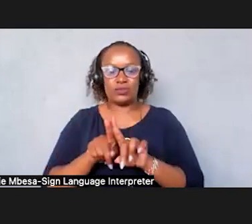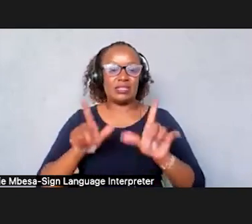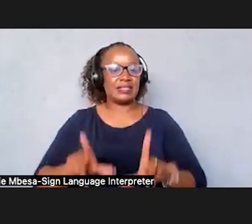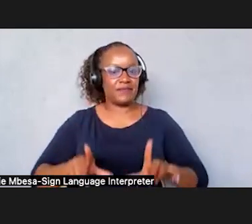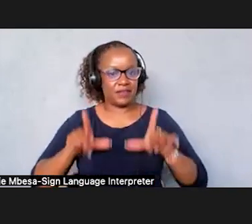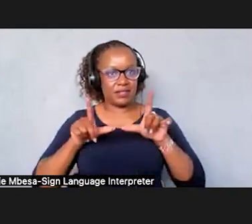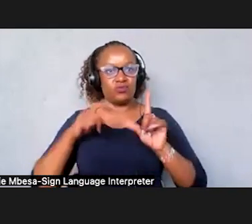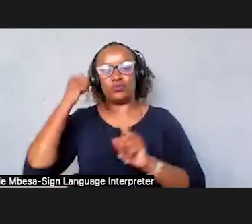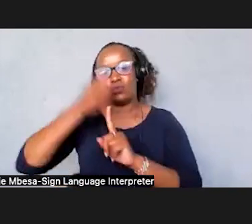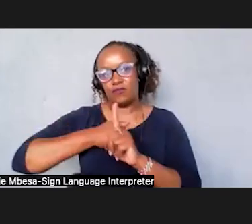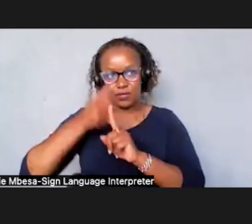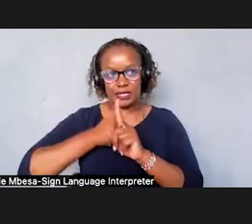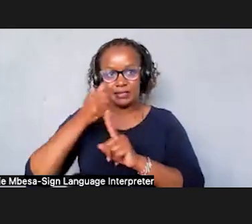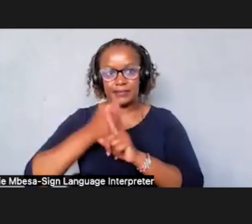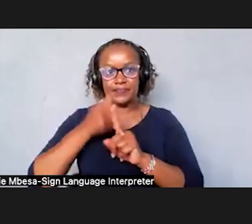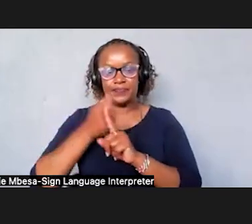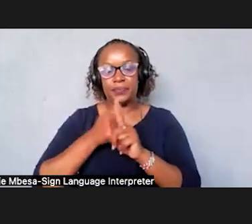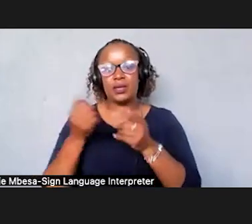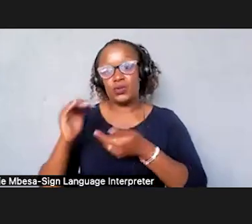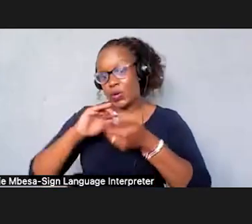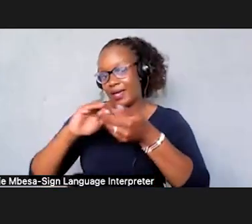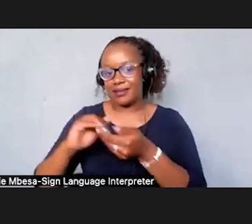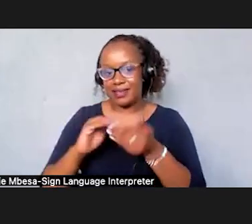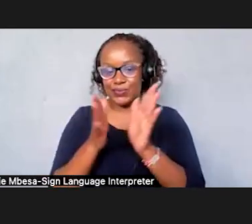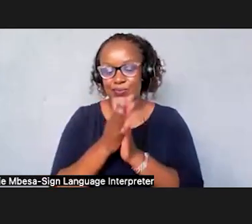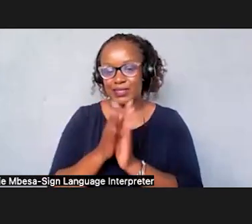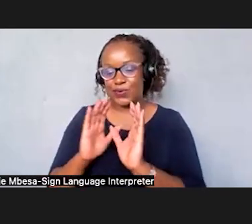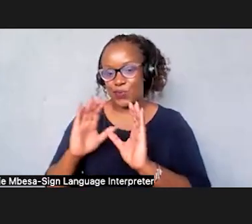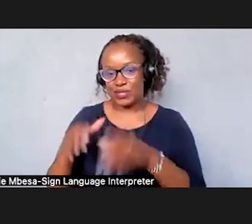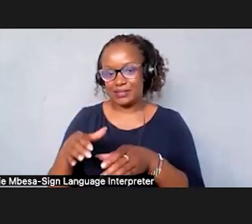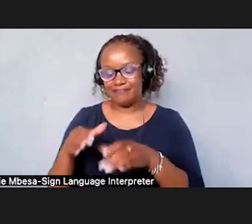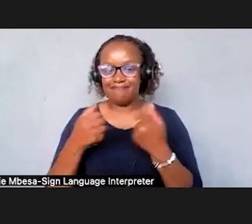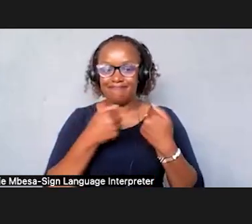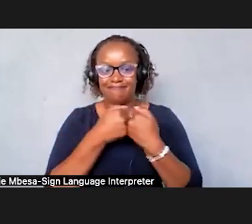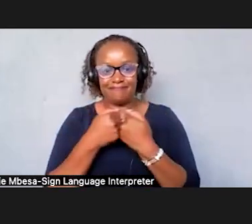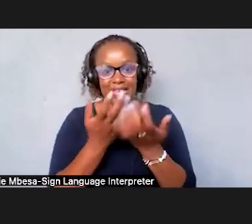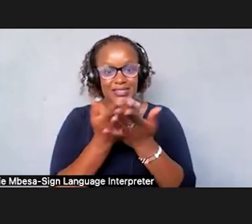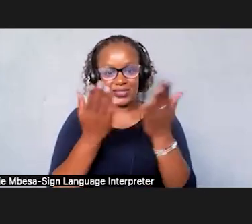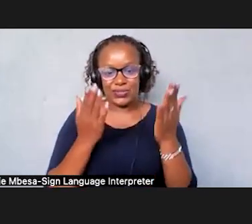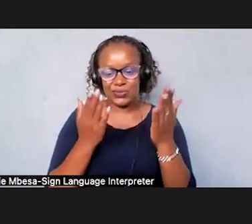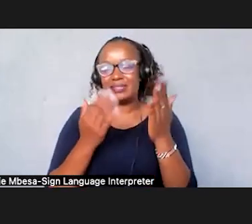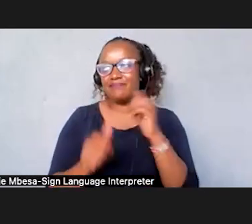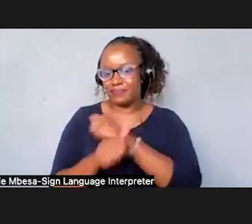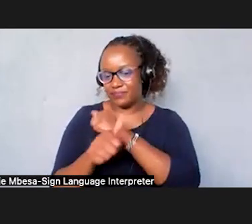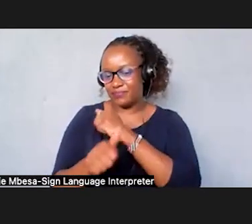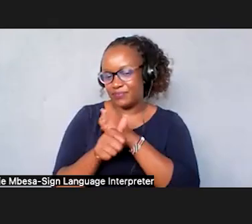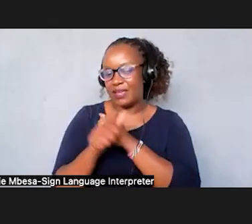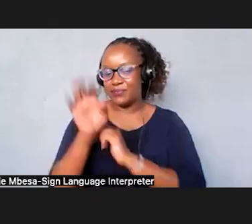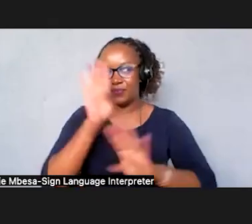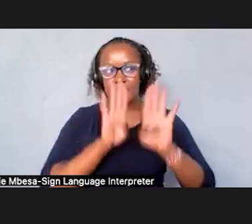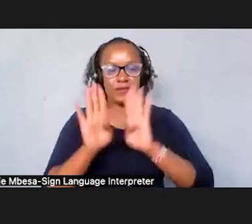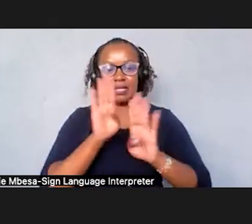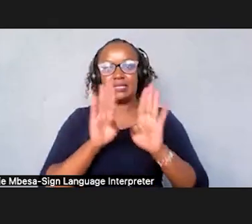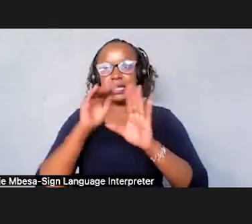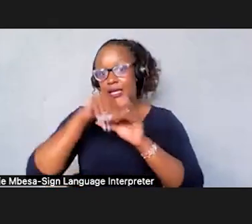advocates, to engage with the communities, challenge these harmful, norms in our context,